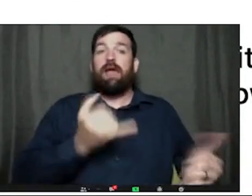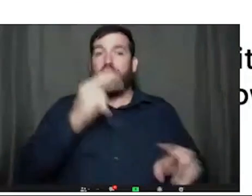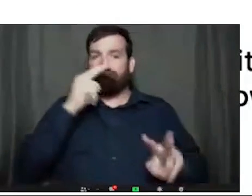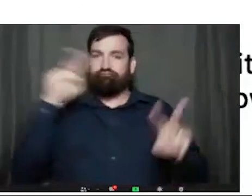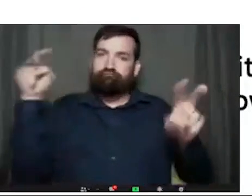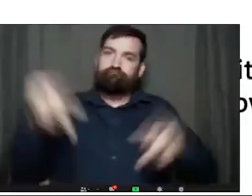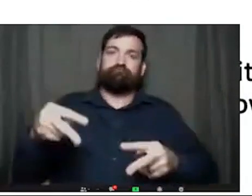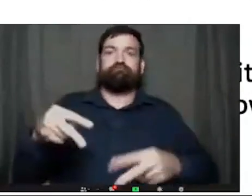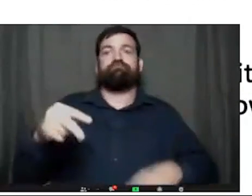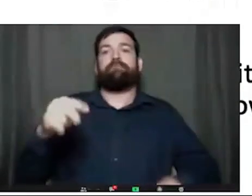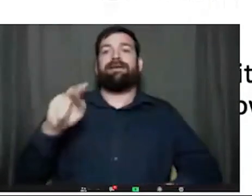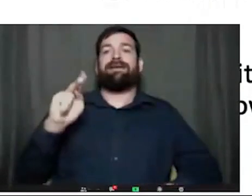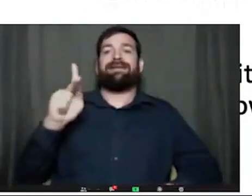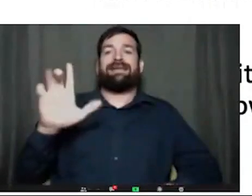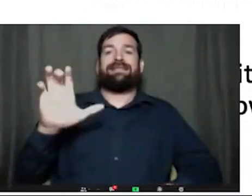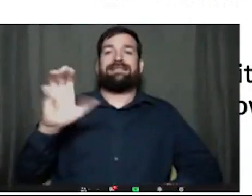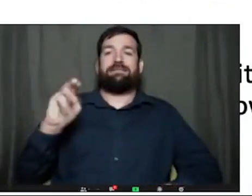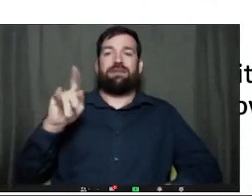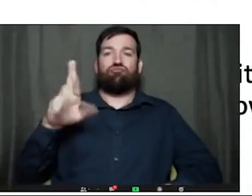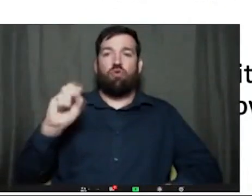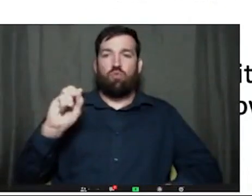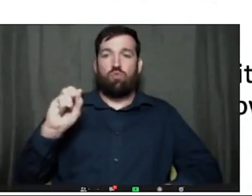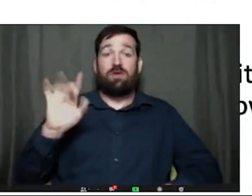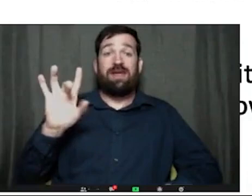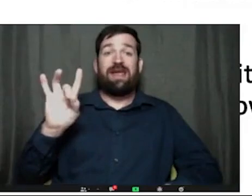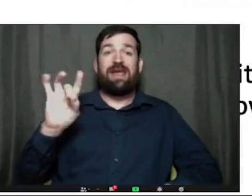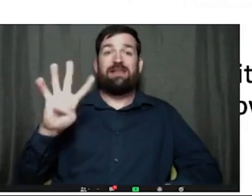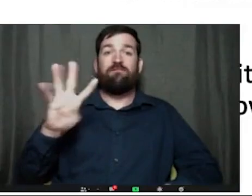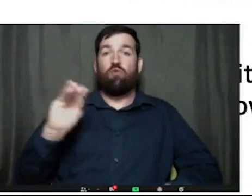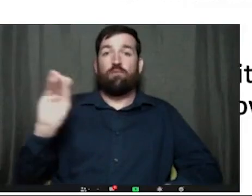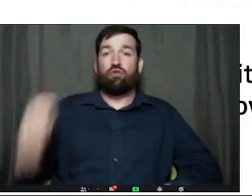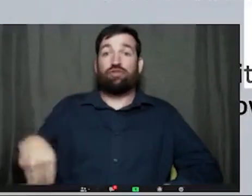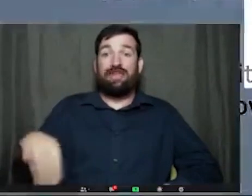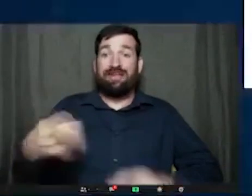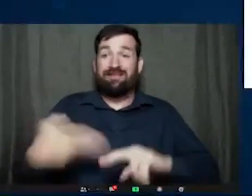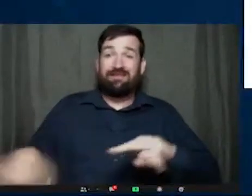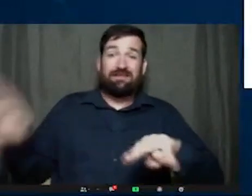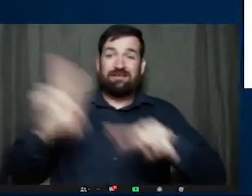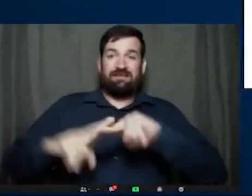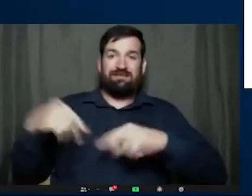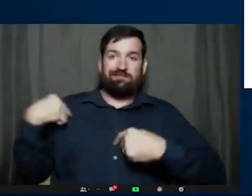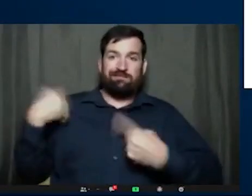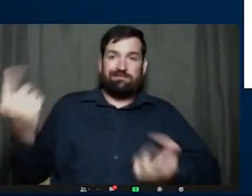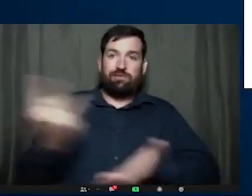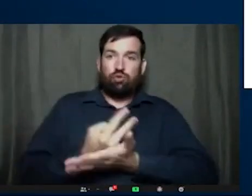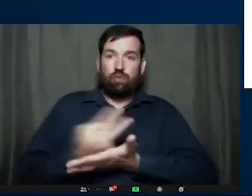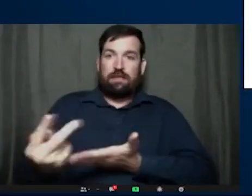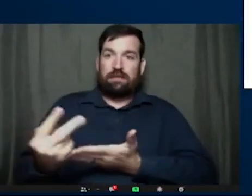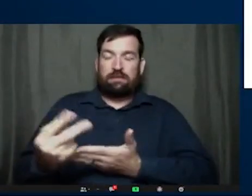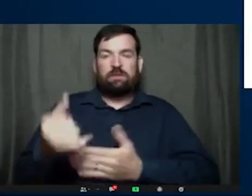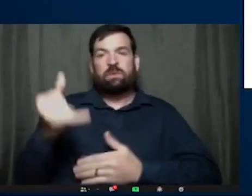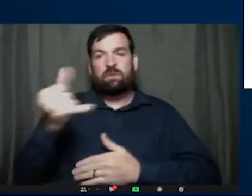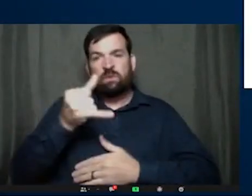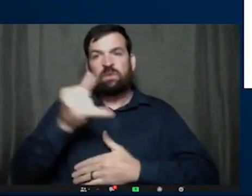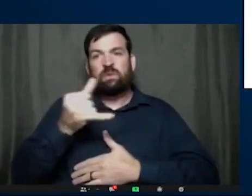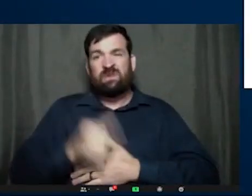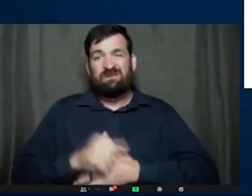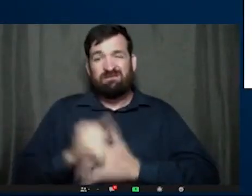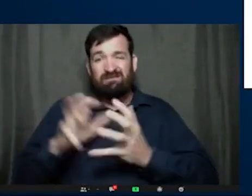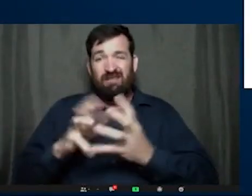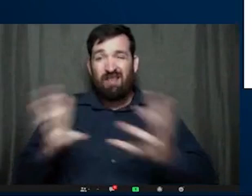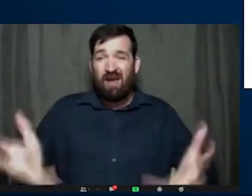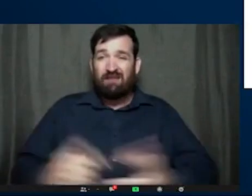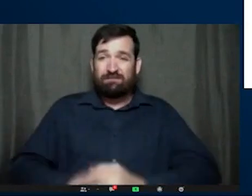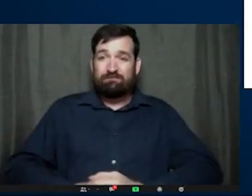we've seen an 84% increase in case rate over the past 14 days, which is pretty alarming. And like I said,